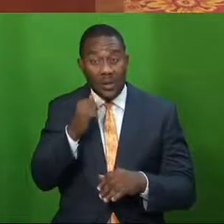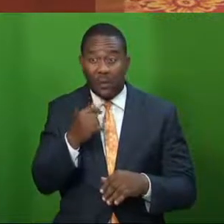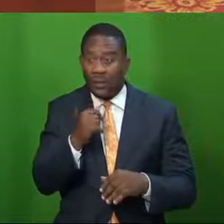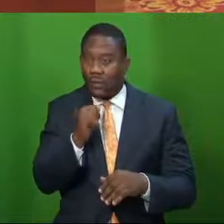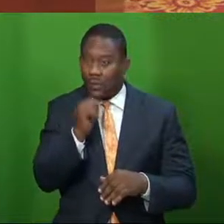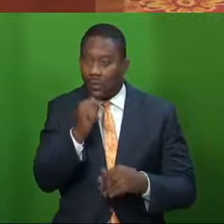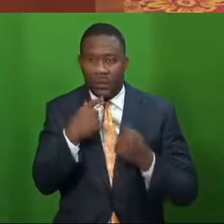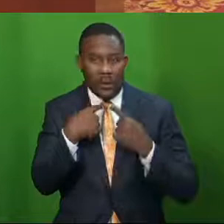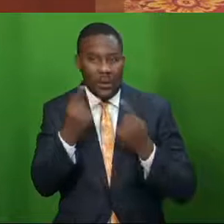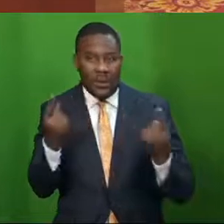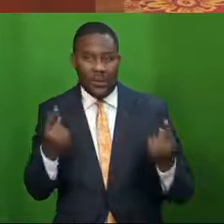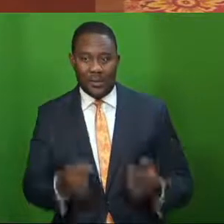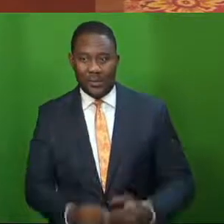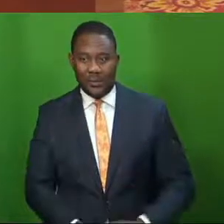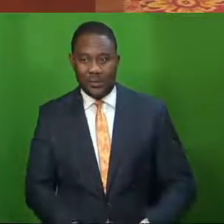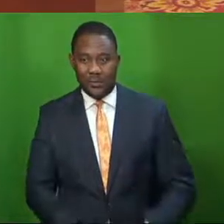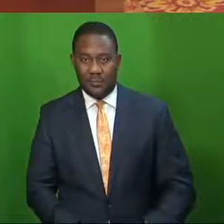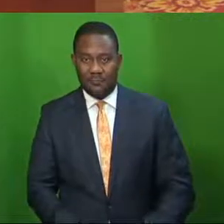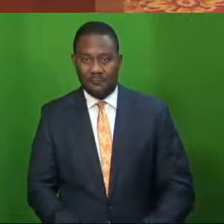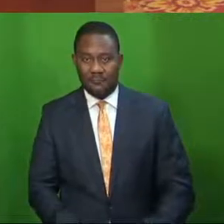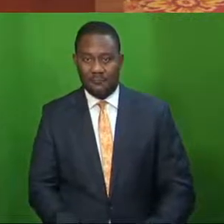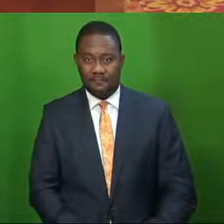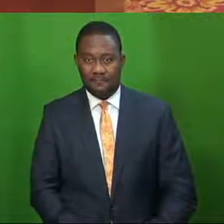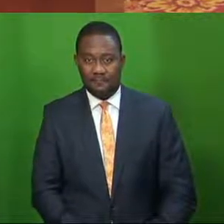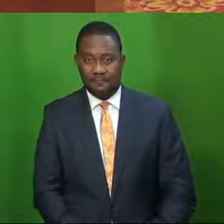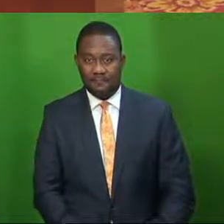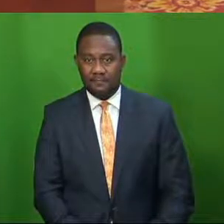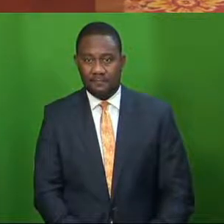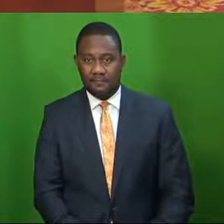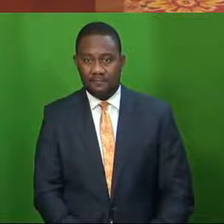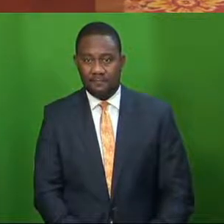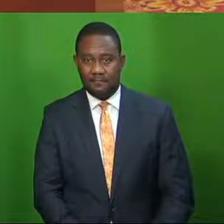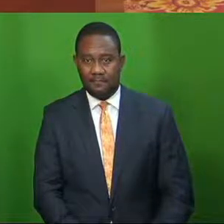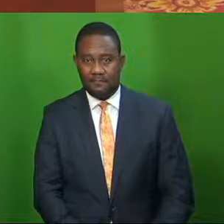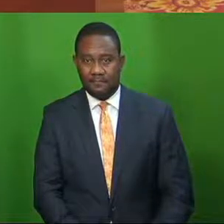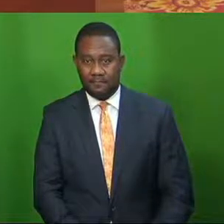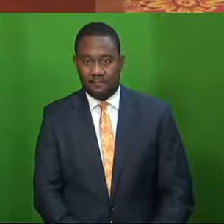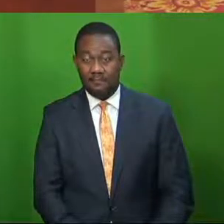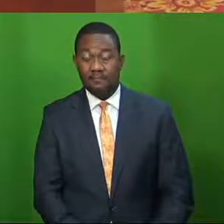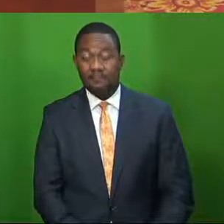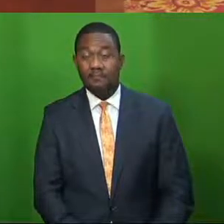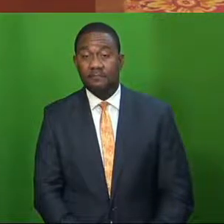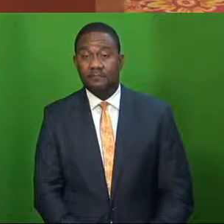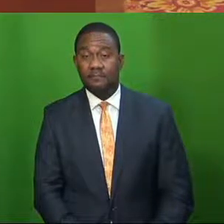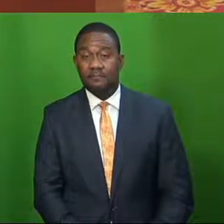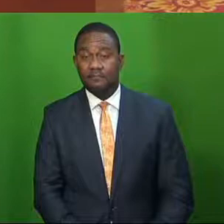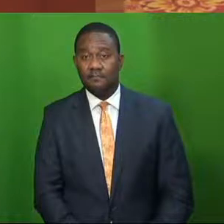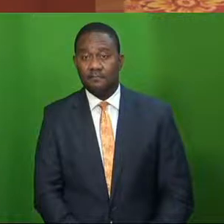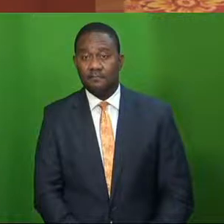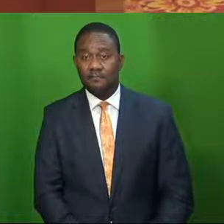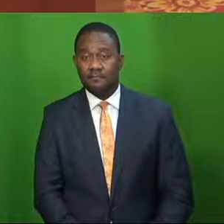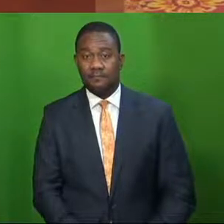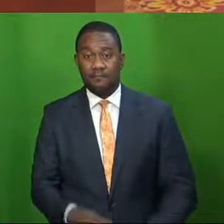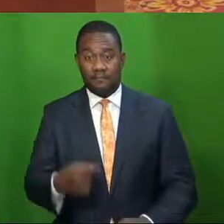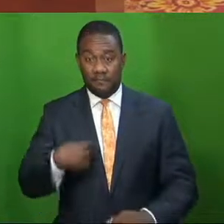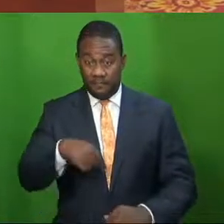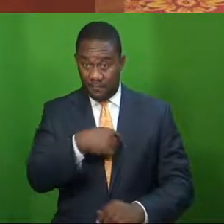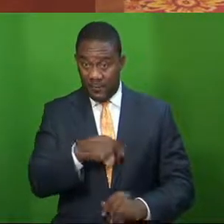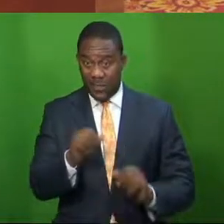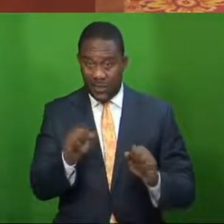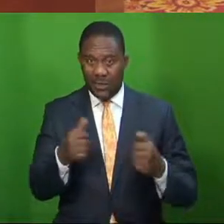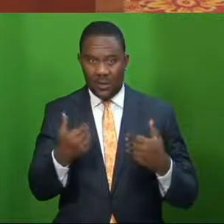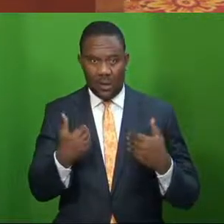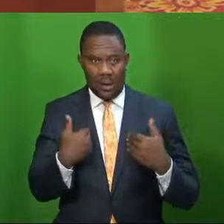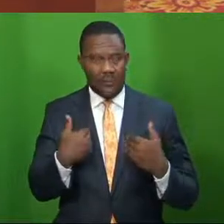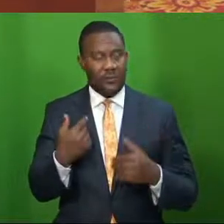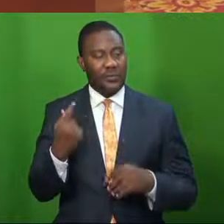which is what is going to be done today. And once it's done, then they will lead the discussion on Tuesday